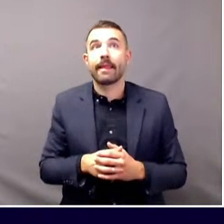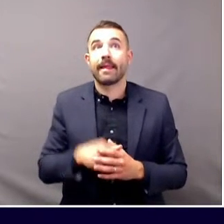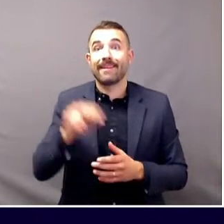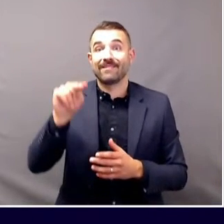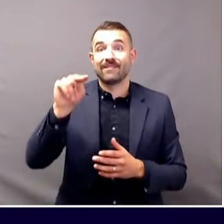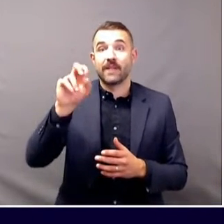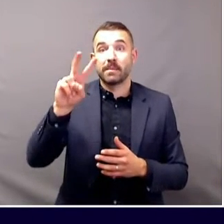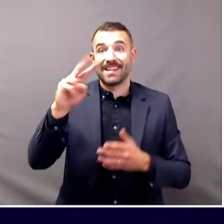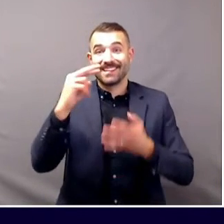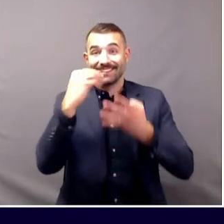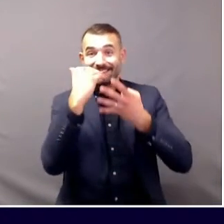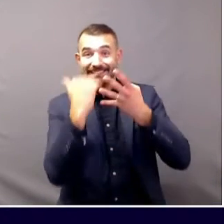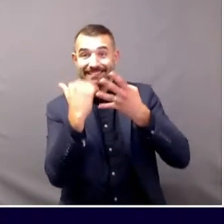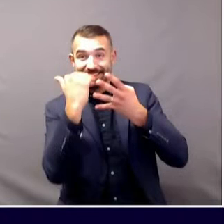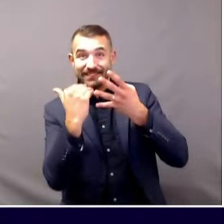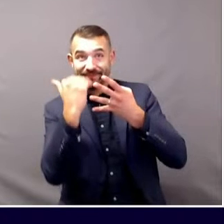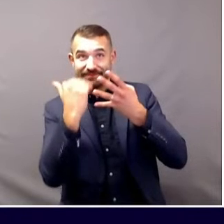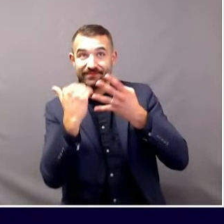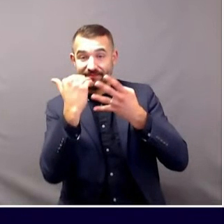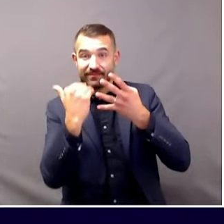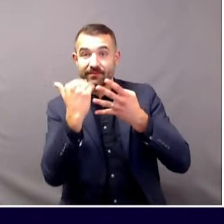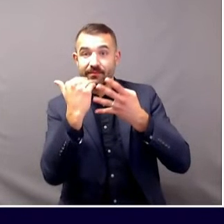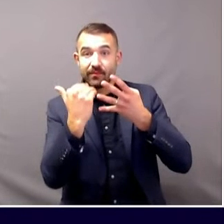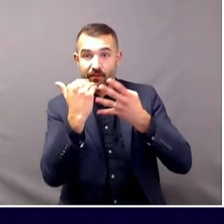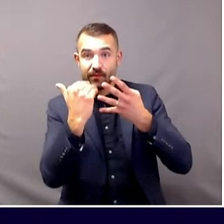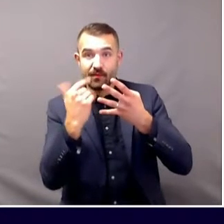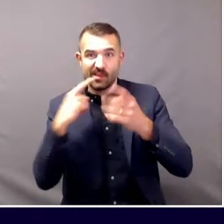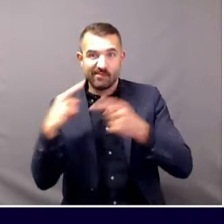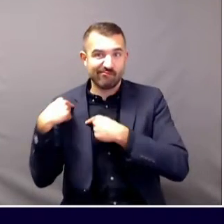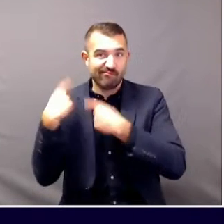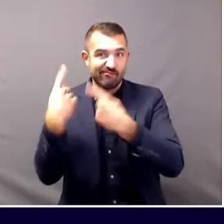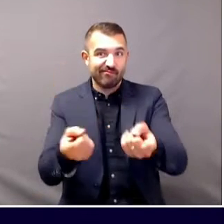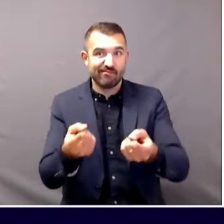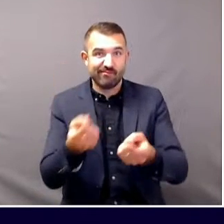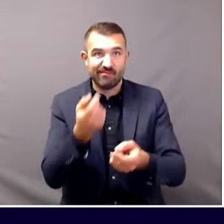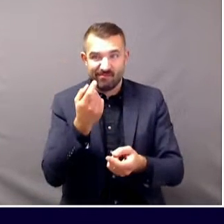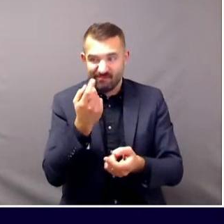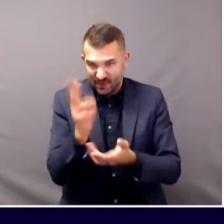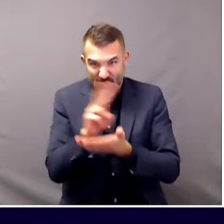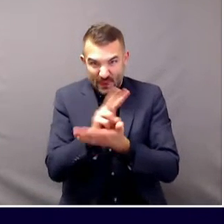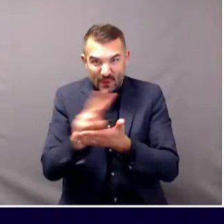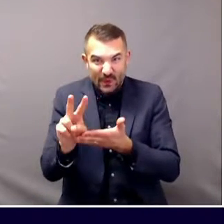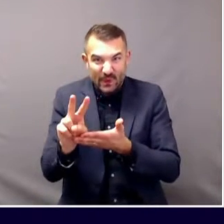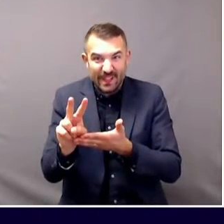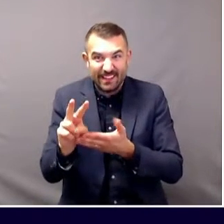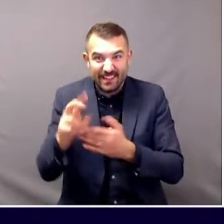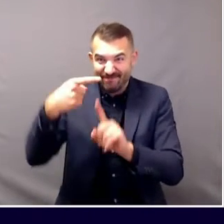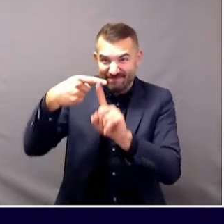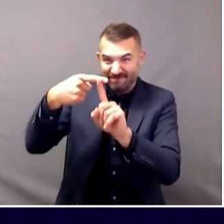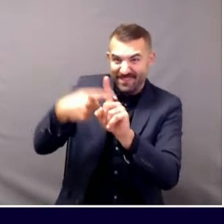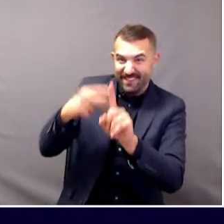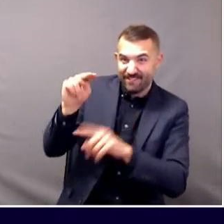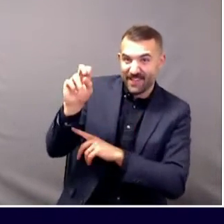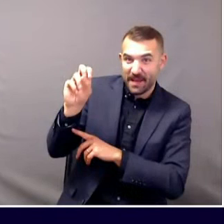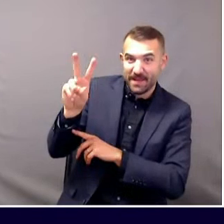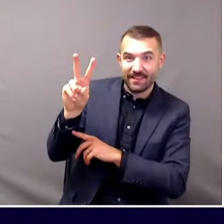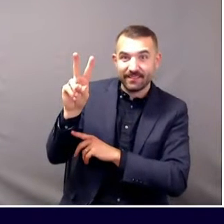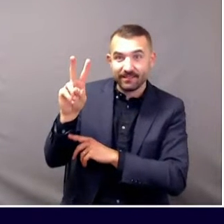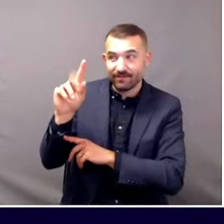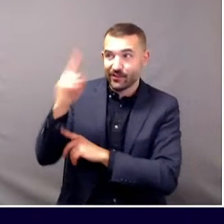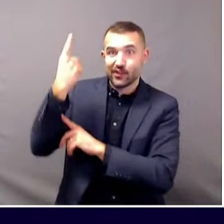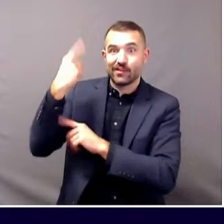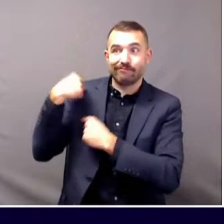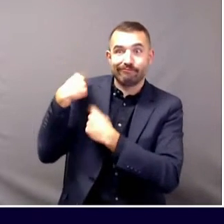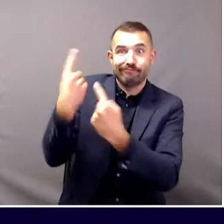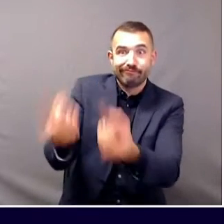take stock of where we've been just in November alone. Just since November 1, which is about 1